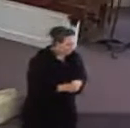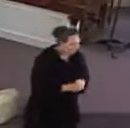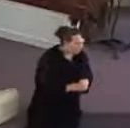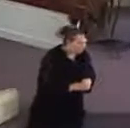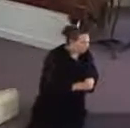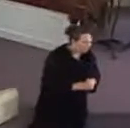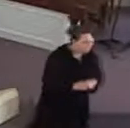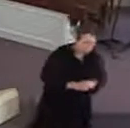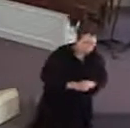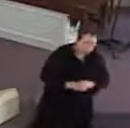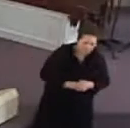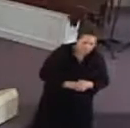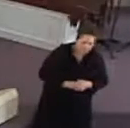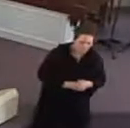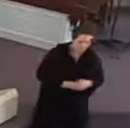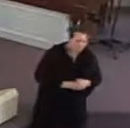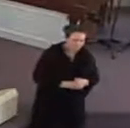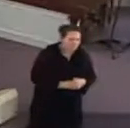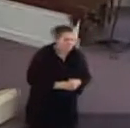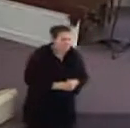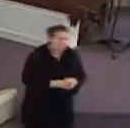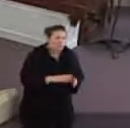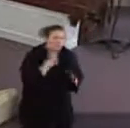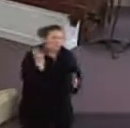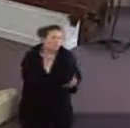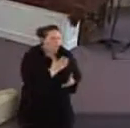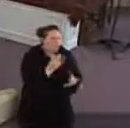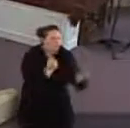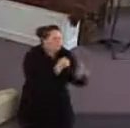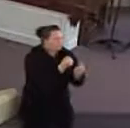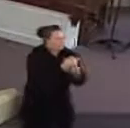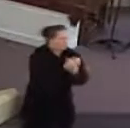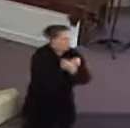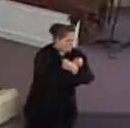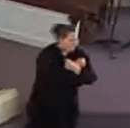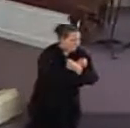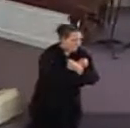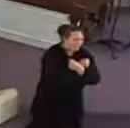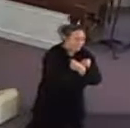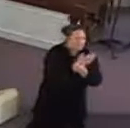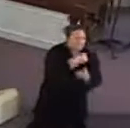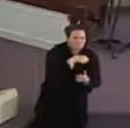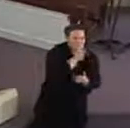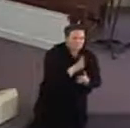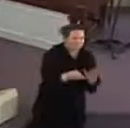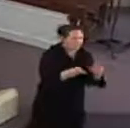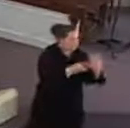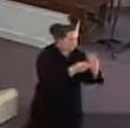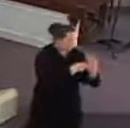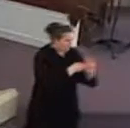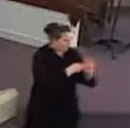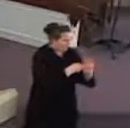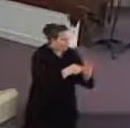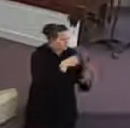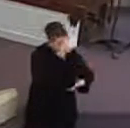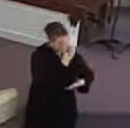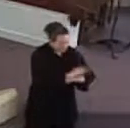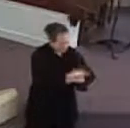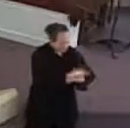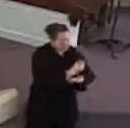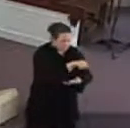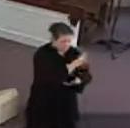Oh, what manner of love that he has bestowed upon us that we should be called the sons of God. Come on, it's not about what